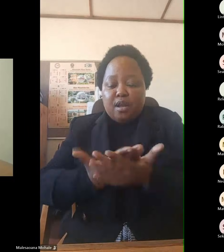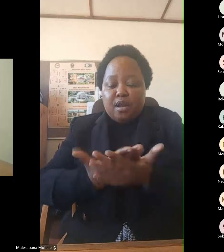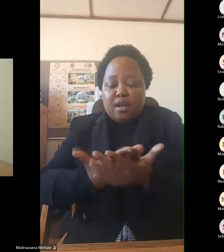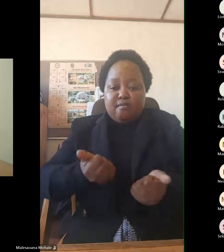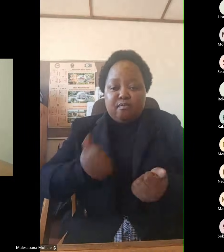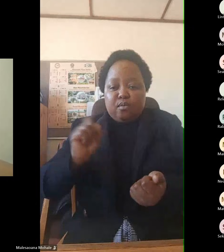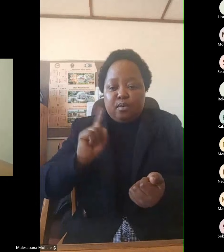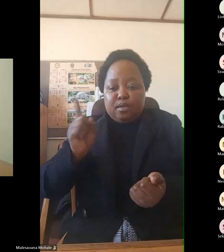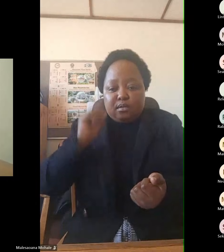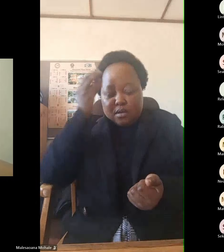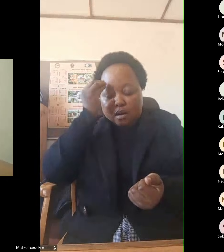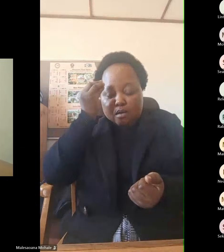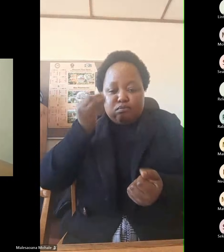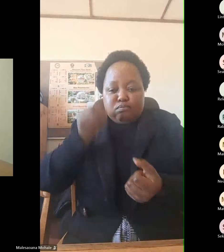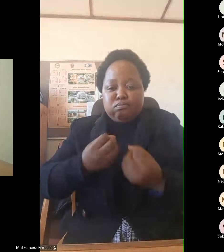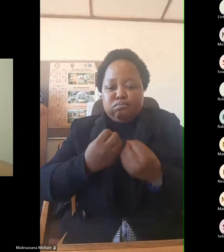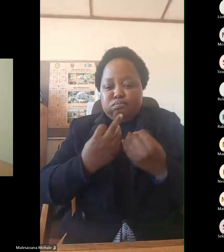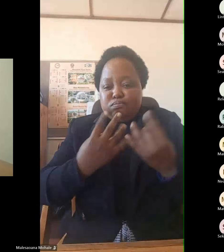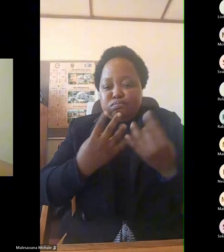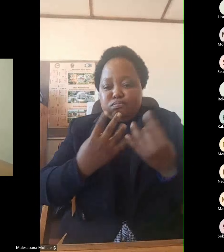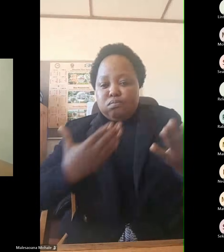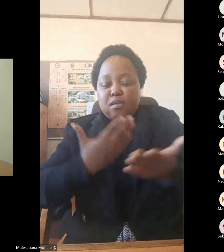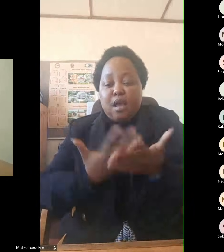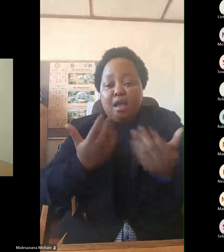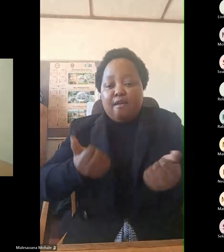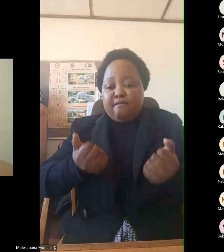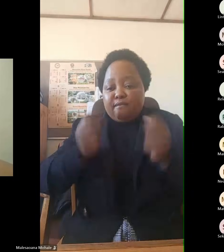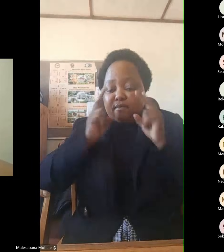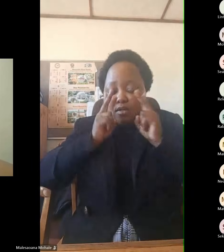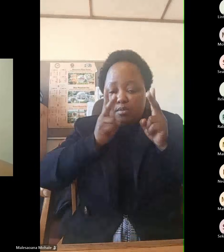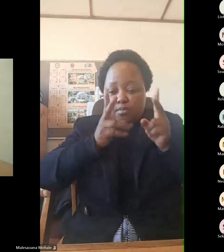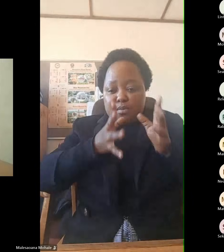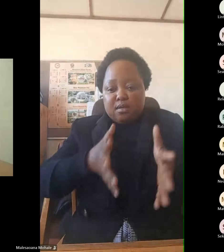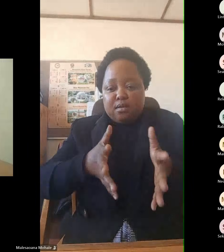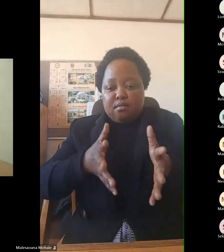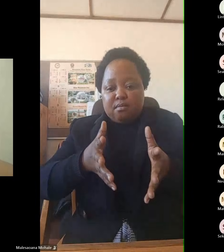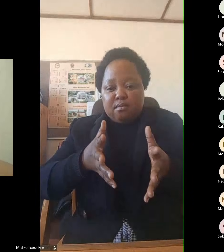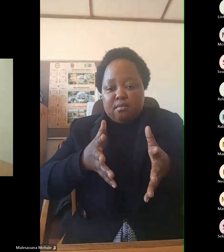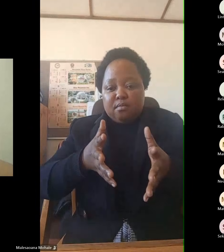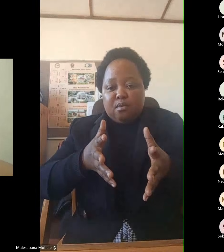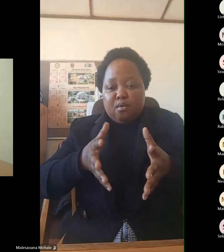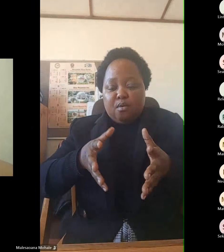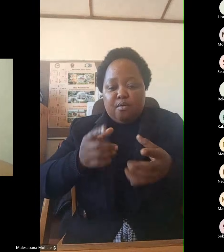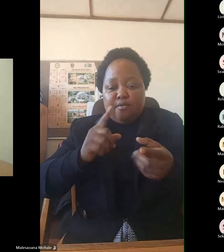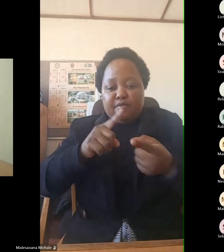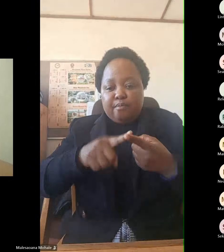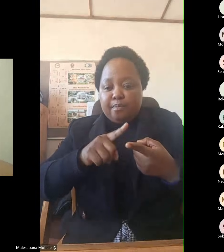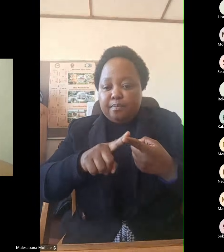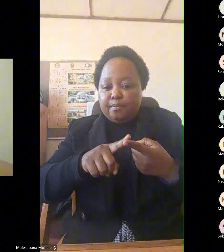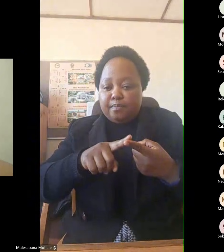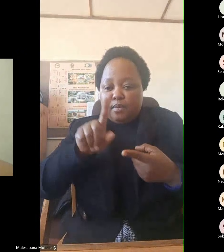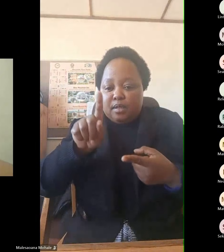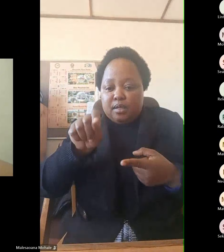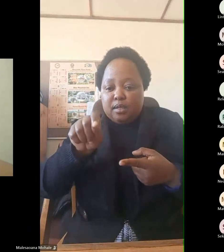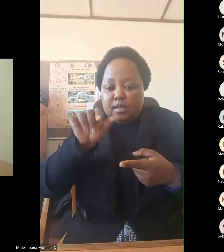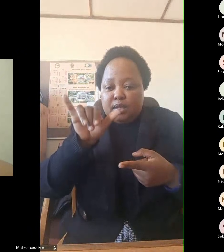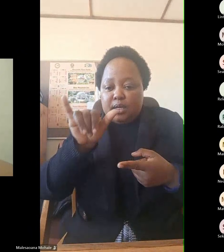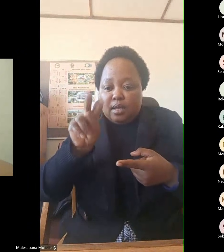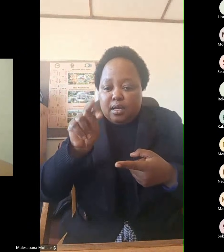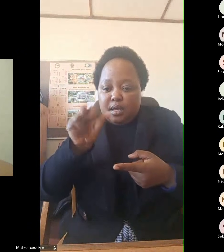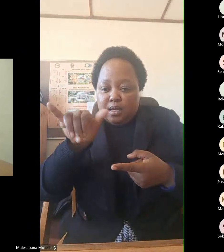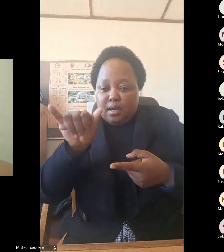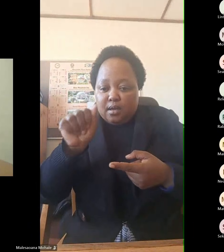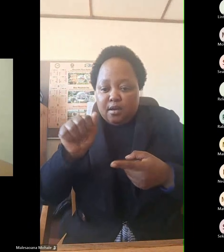have our distinguished speakers, Mayor Tanya Wells-Brown from the London School of Hygiene and Tropical